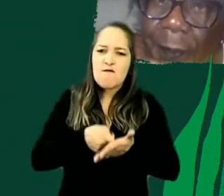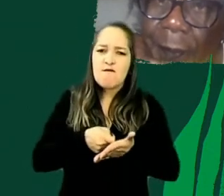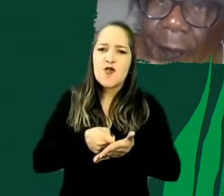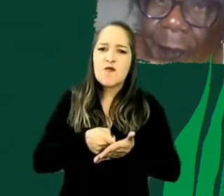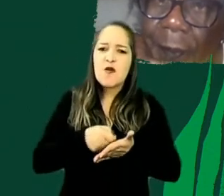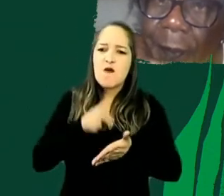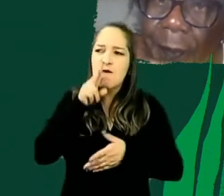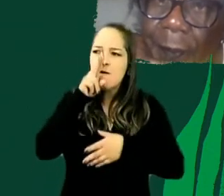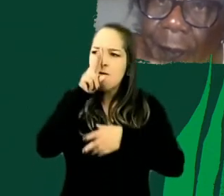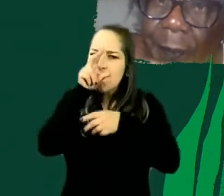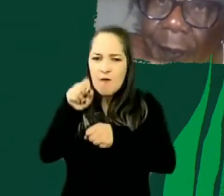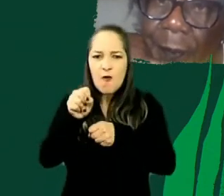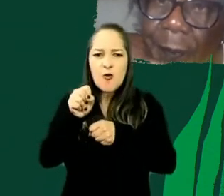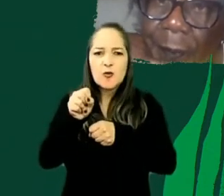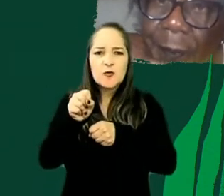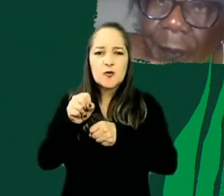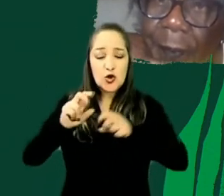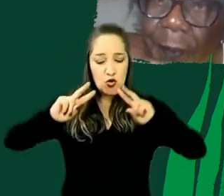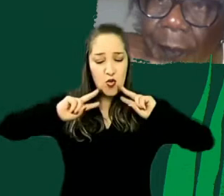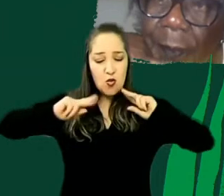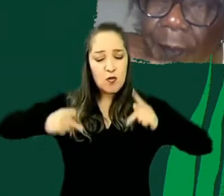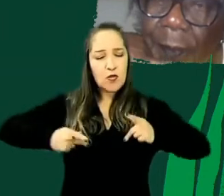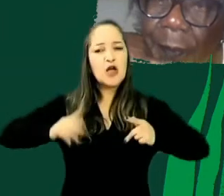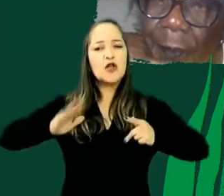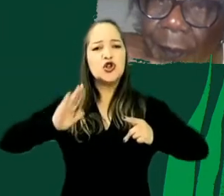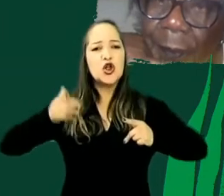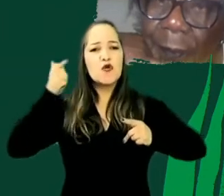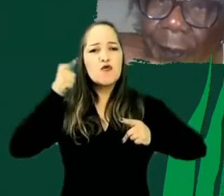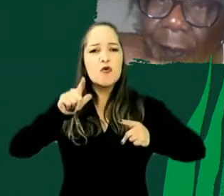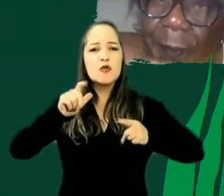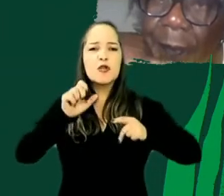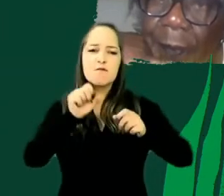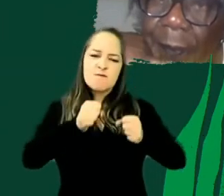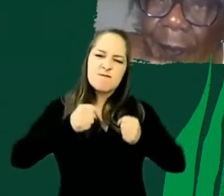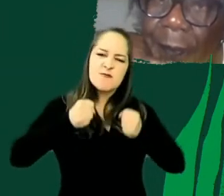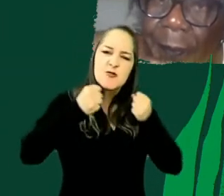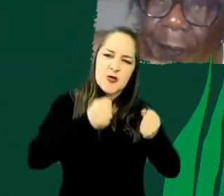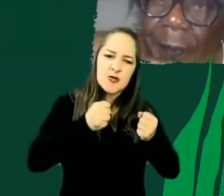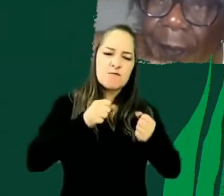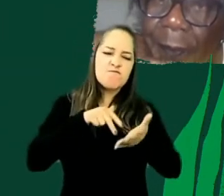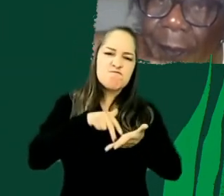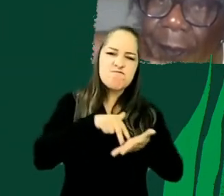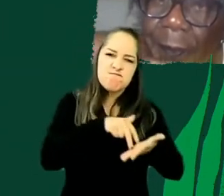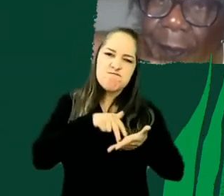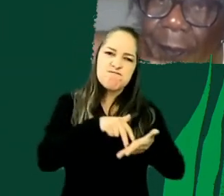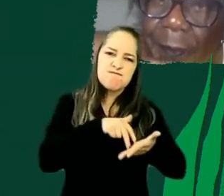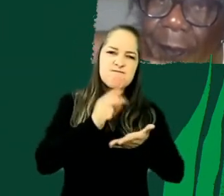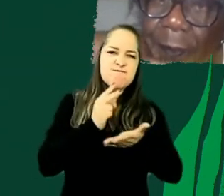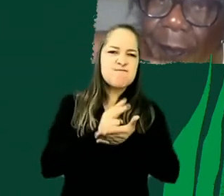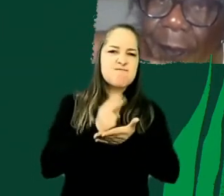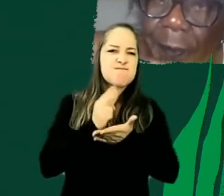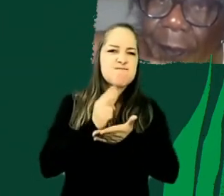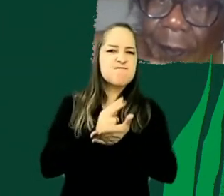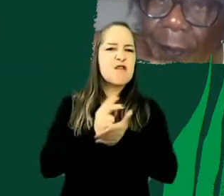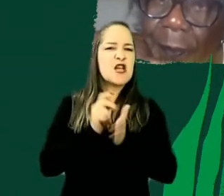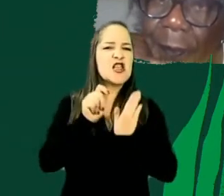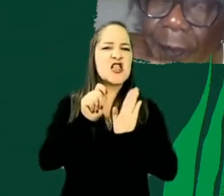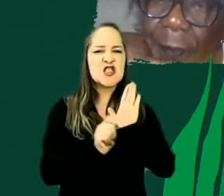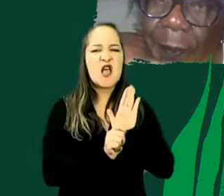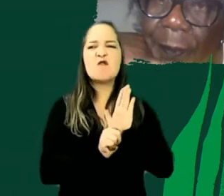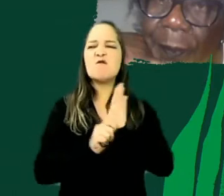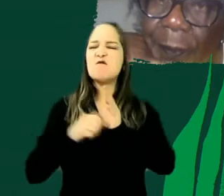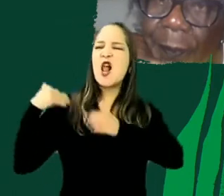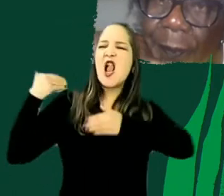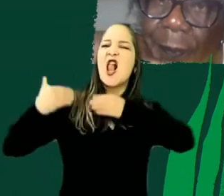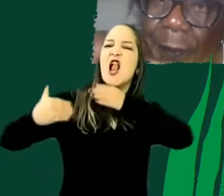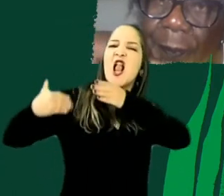over many, many years and centuries, actually. And we need that strength. We need to